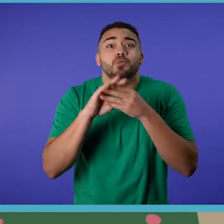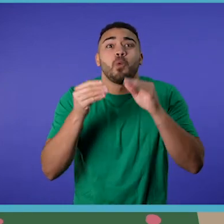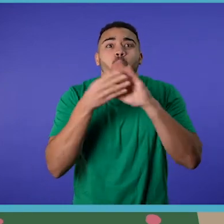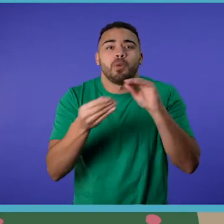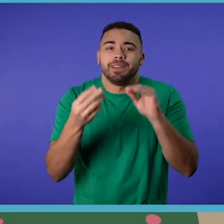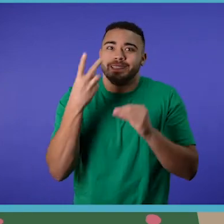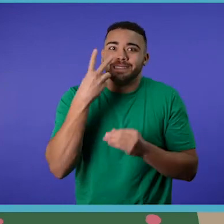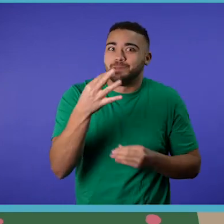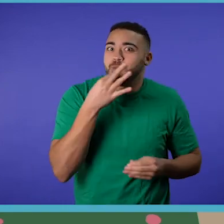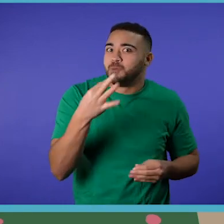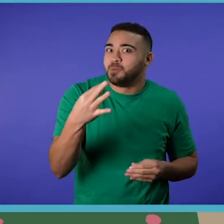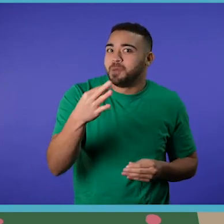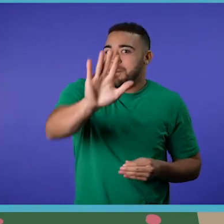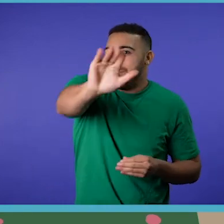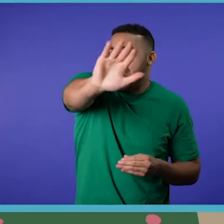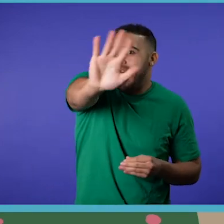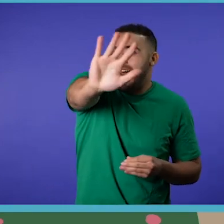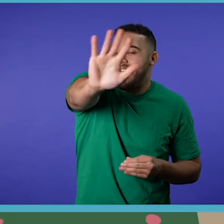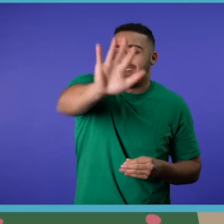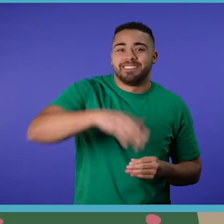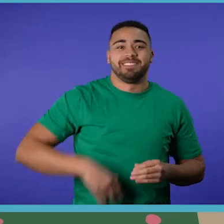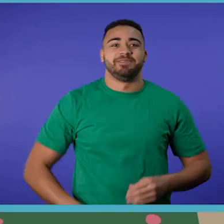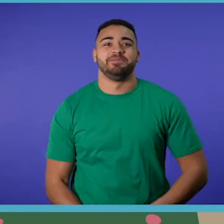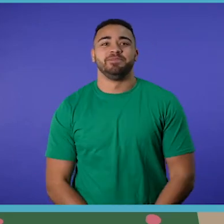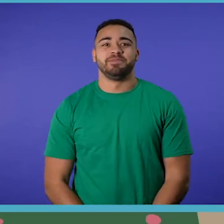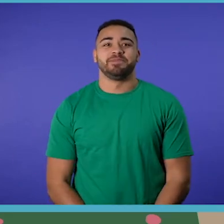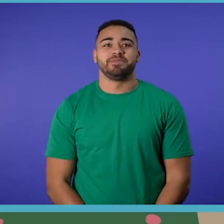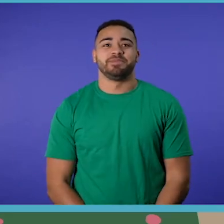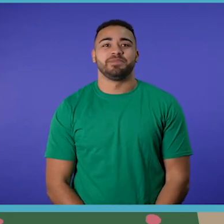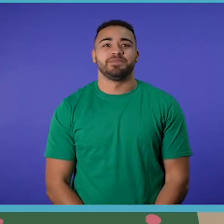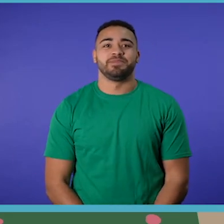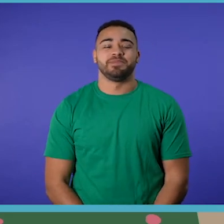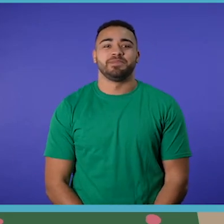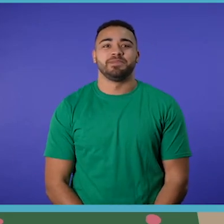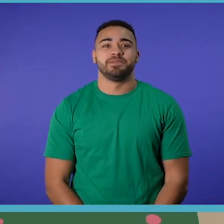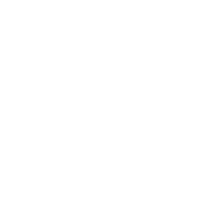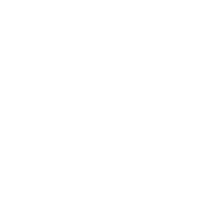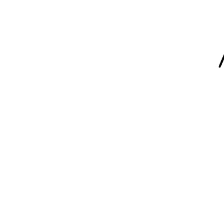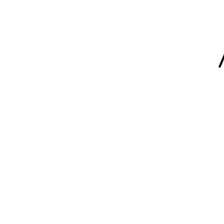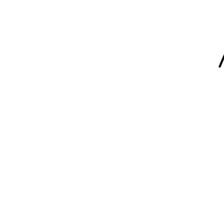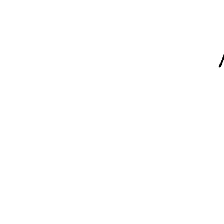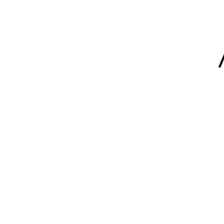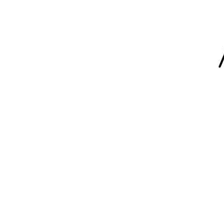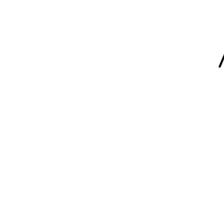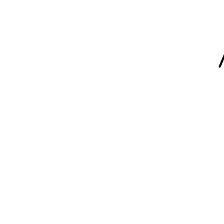me to read this very special story. I'll see you again soon. Goodbye.